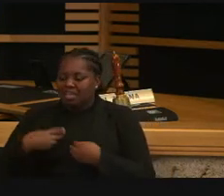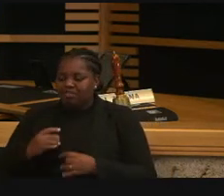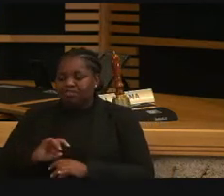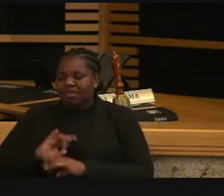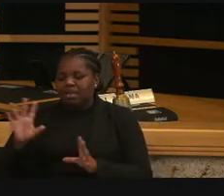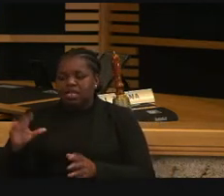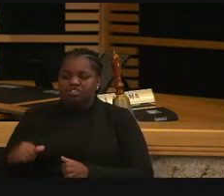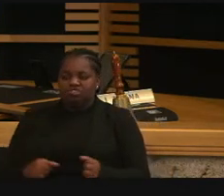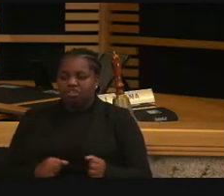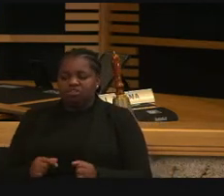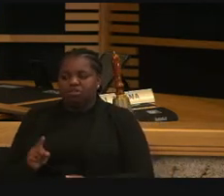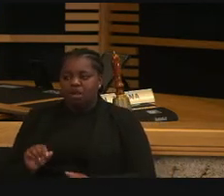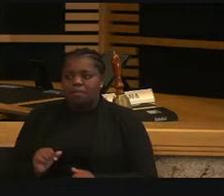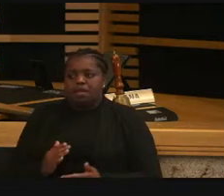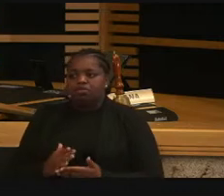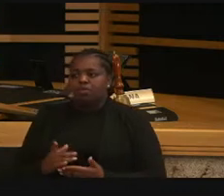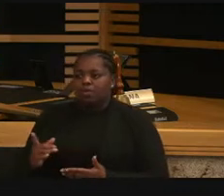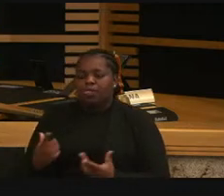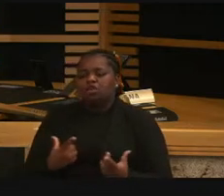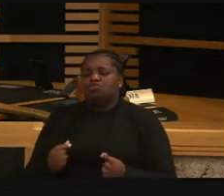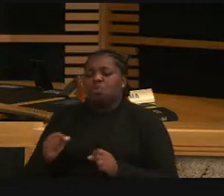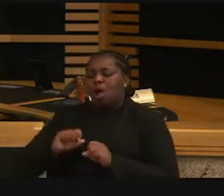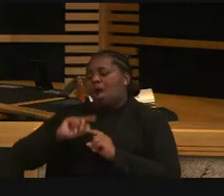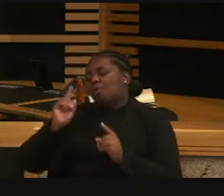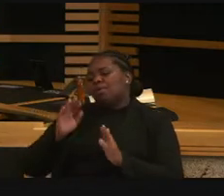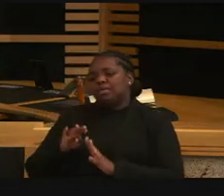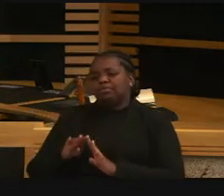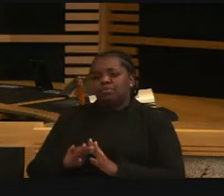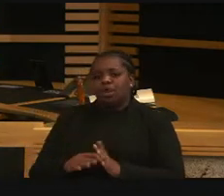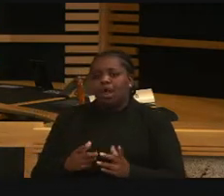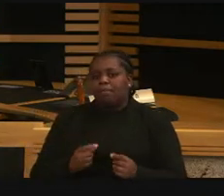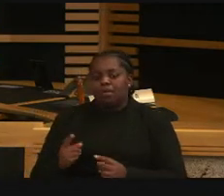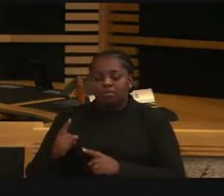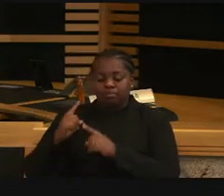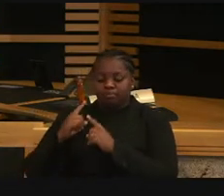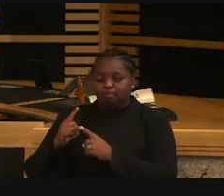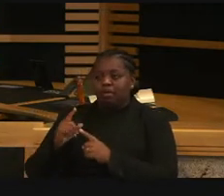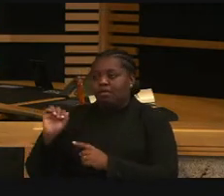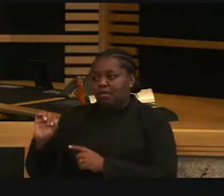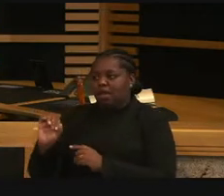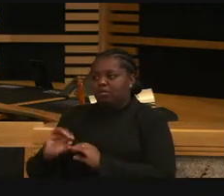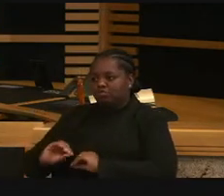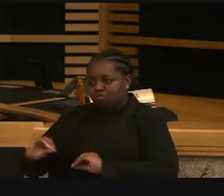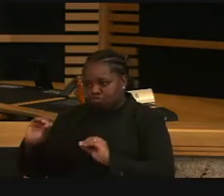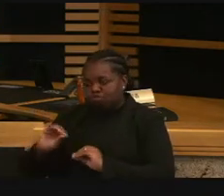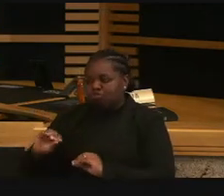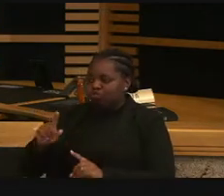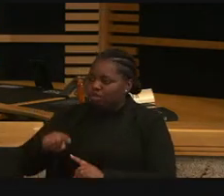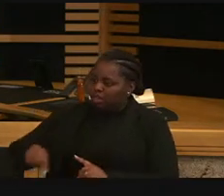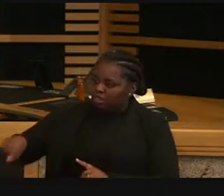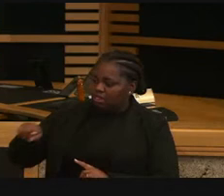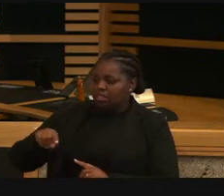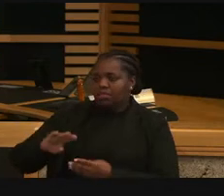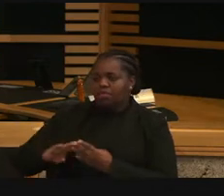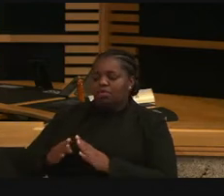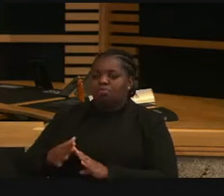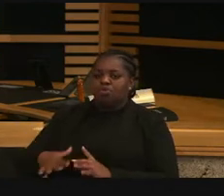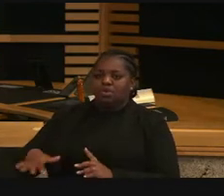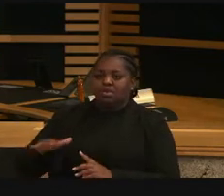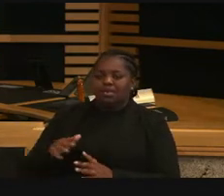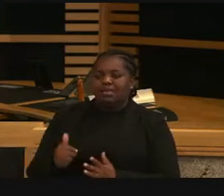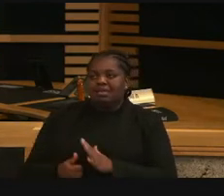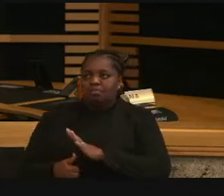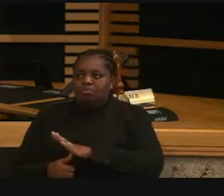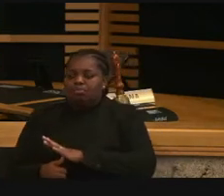are going to conduct an awareness program aimed at educating the residents on the importance